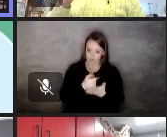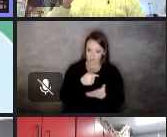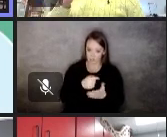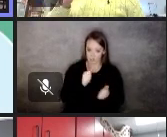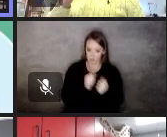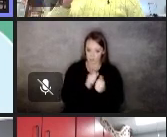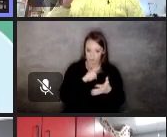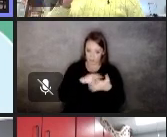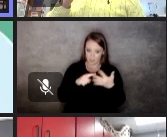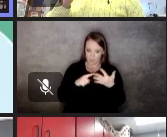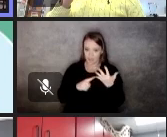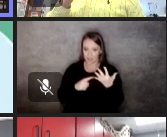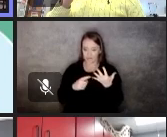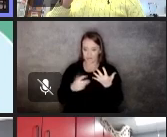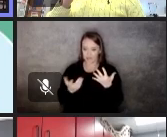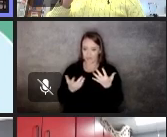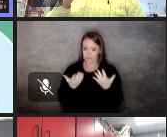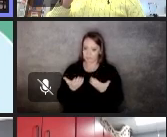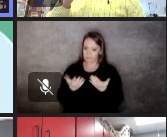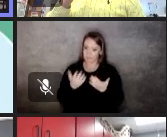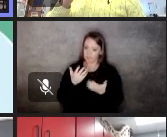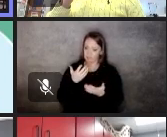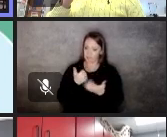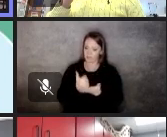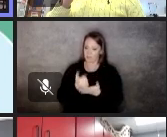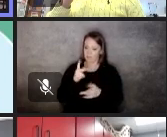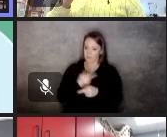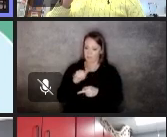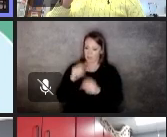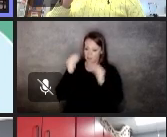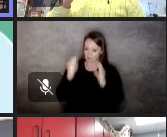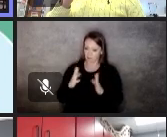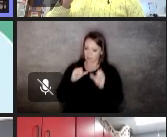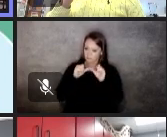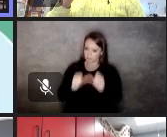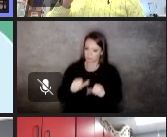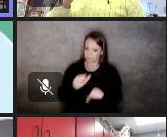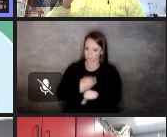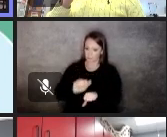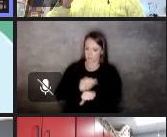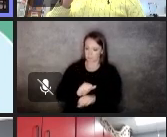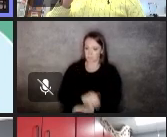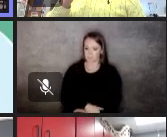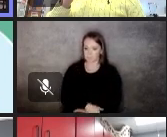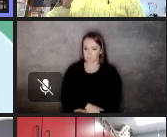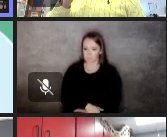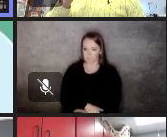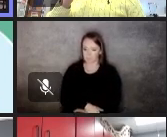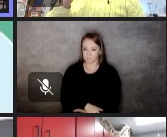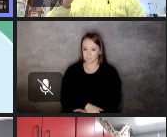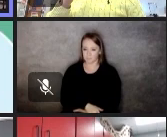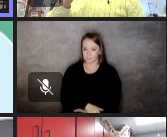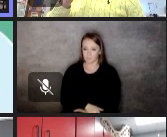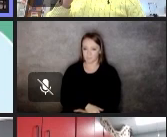might keep that teacher in a little bit longer. So that's a